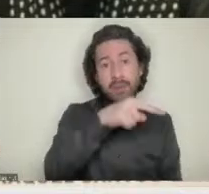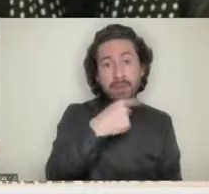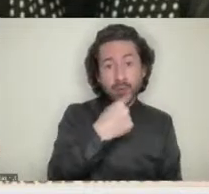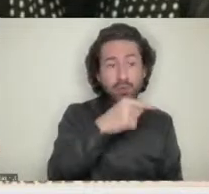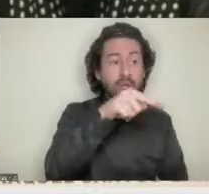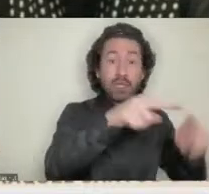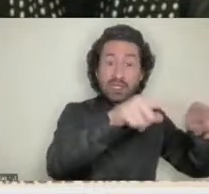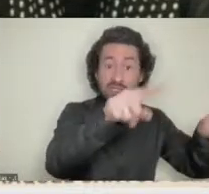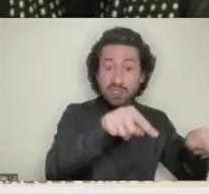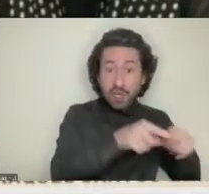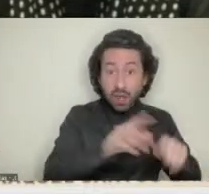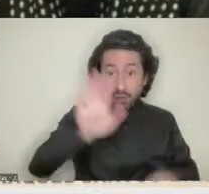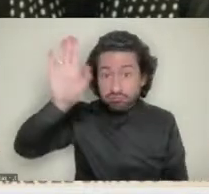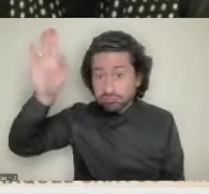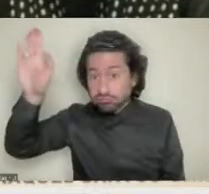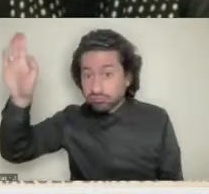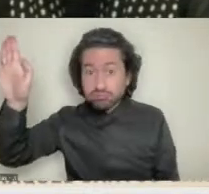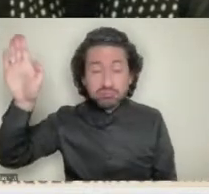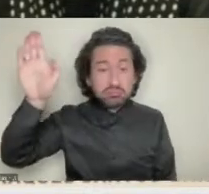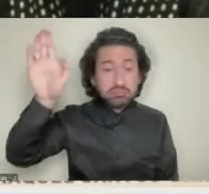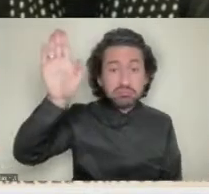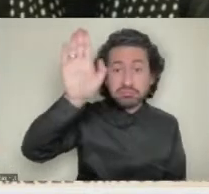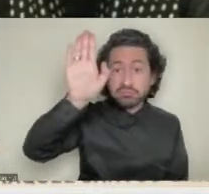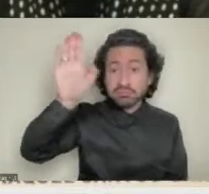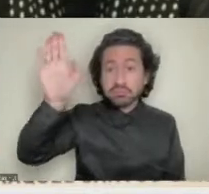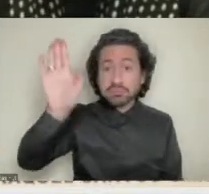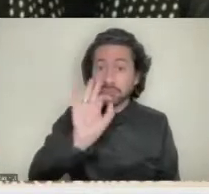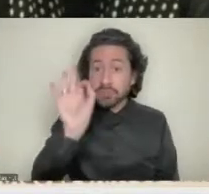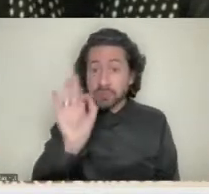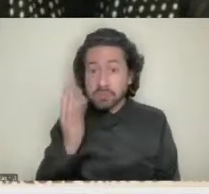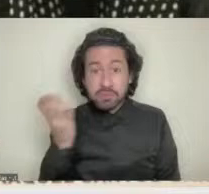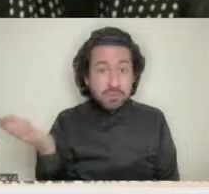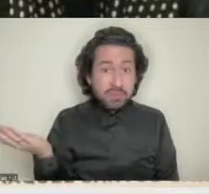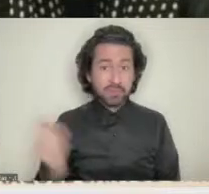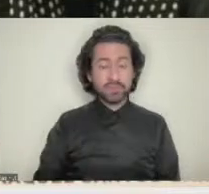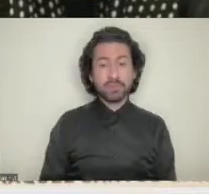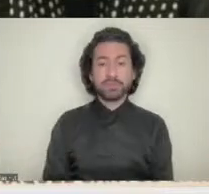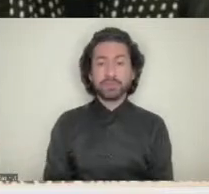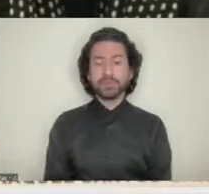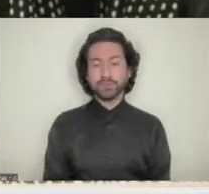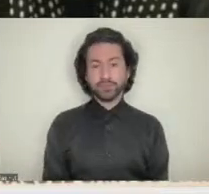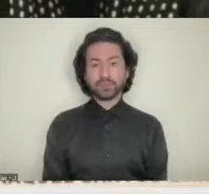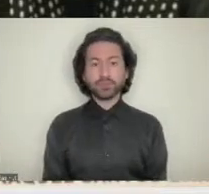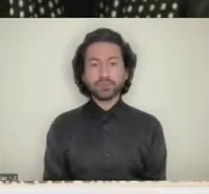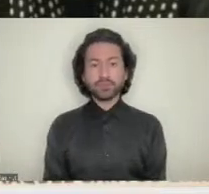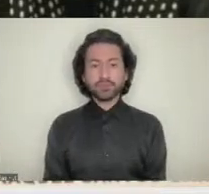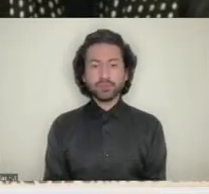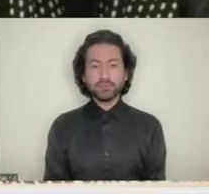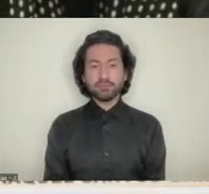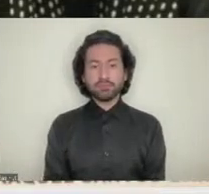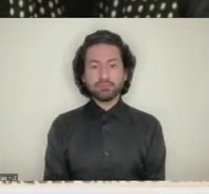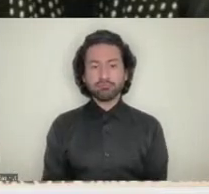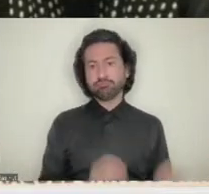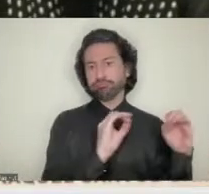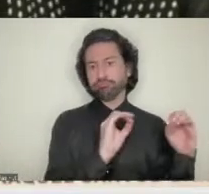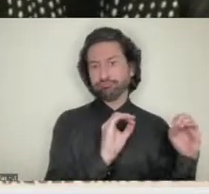move to questions in the room. Is there a question? Somebody would like to ask a question here in the room?